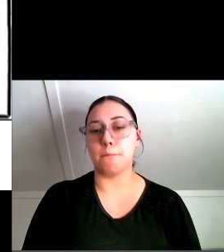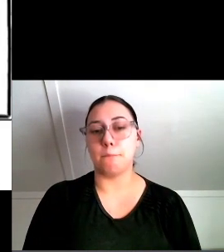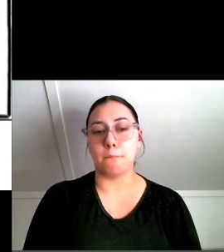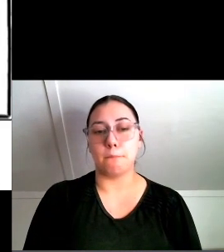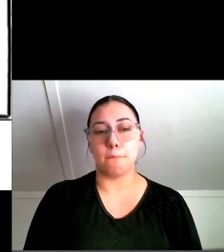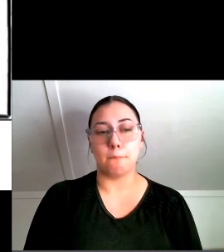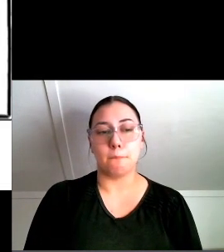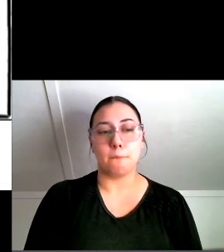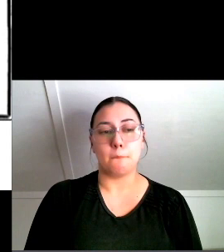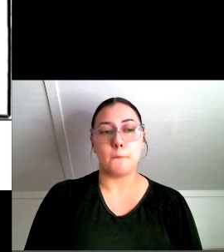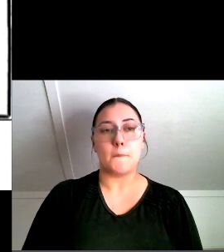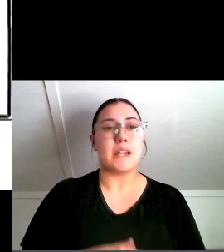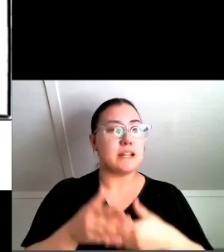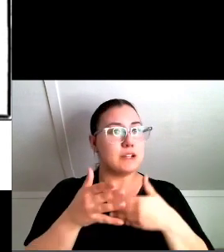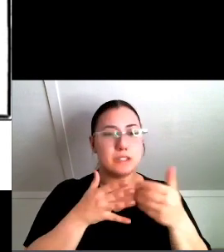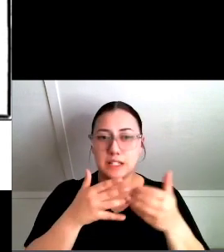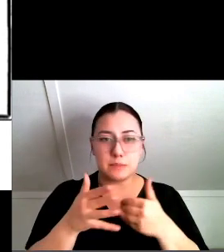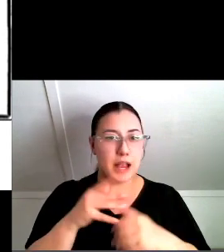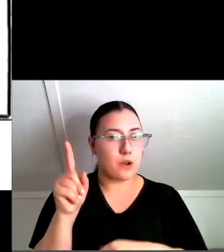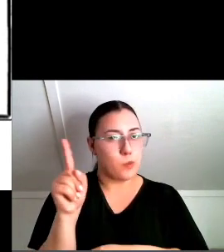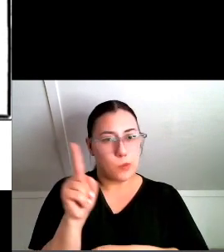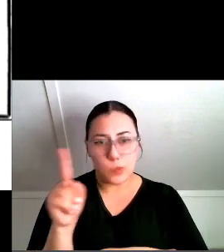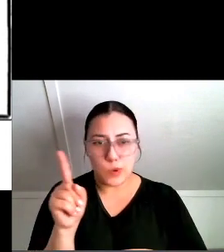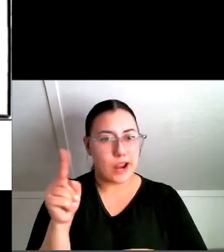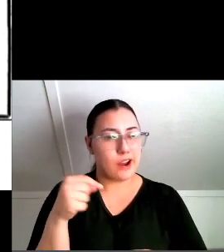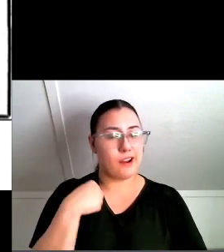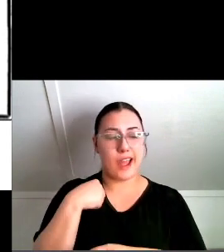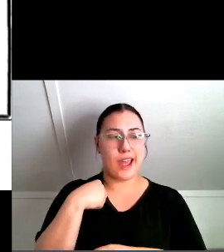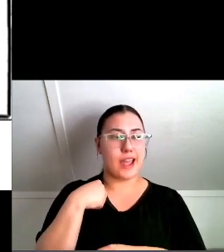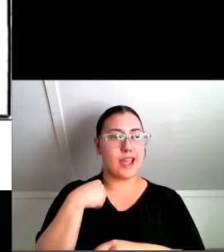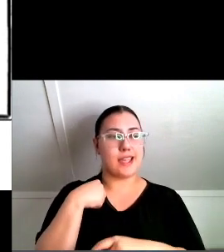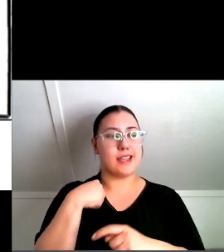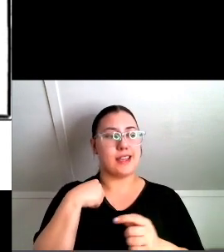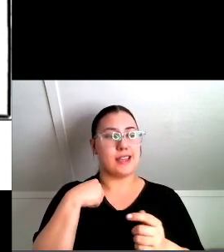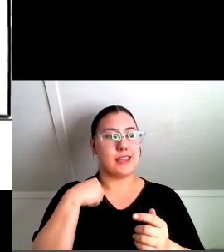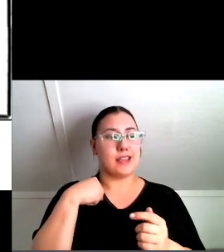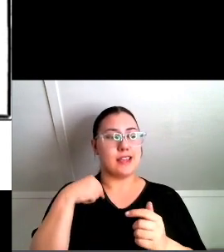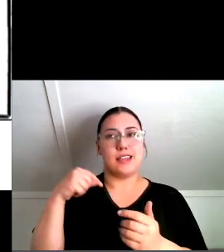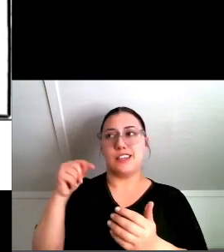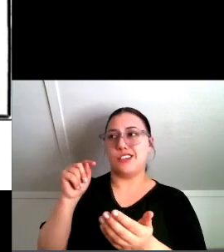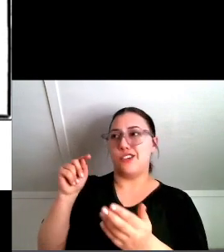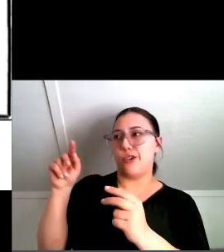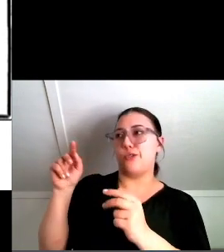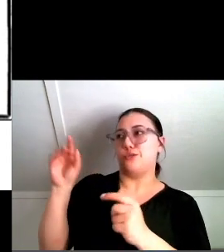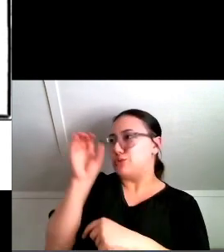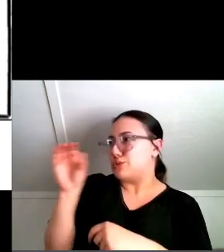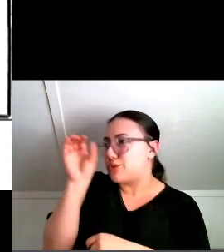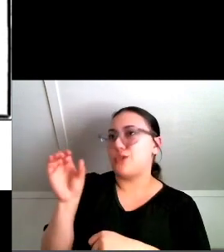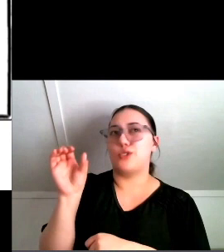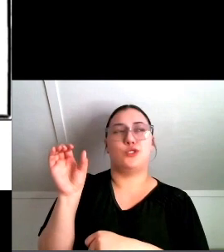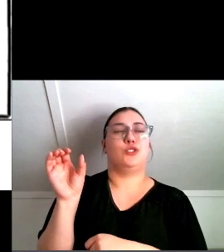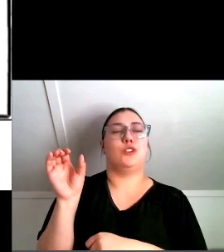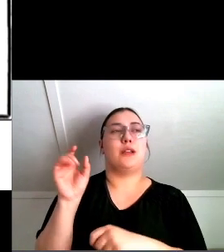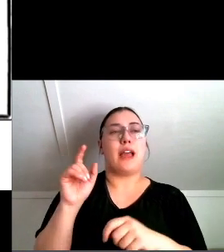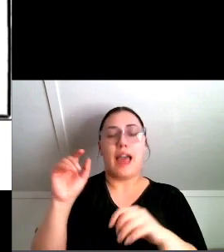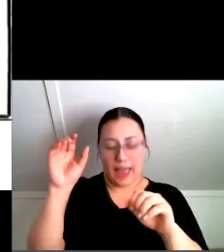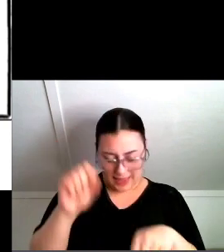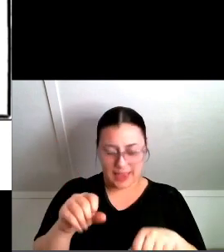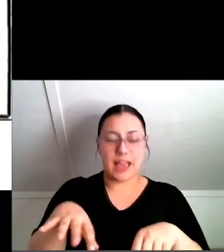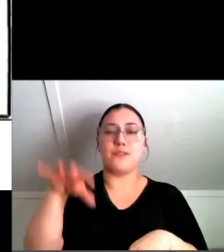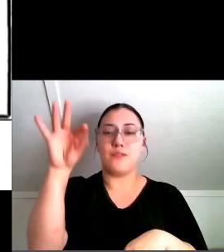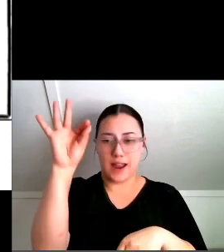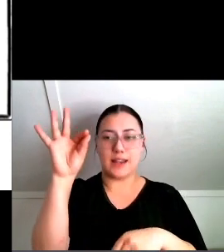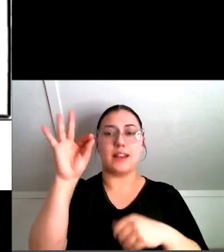No matter where I look, I can always find it as a part of a story of progress that's